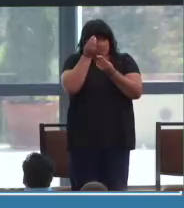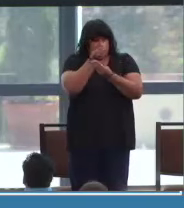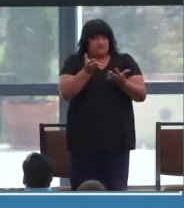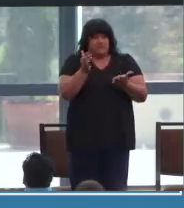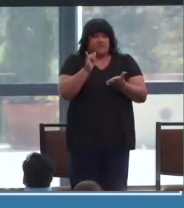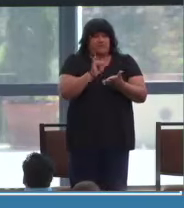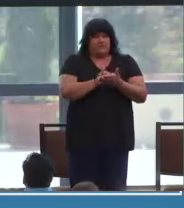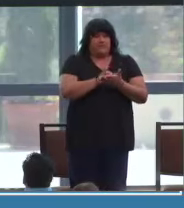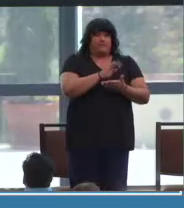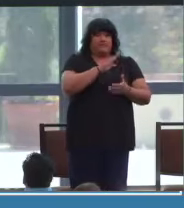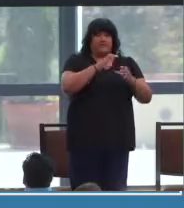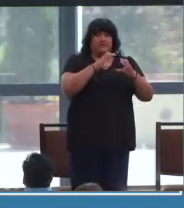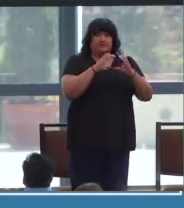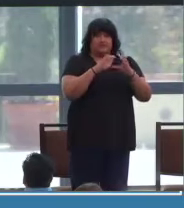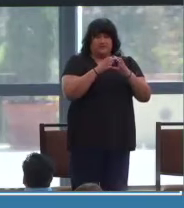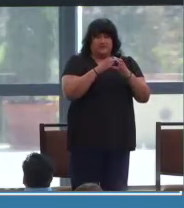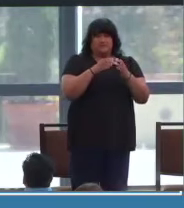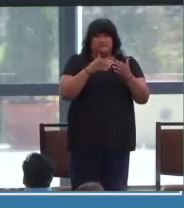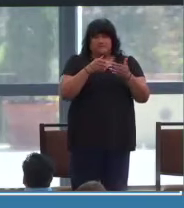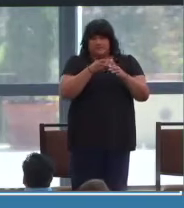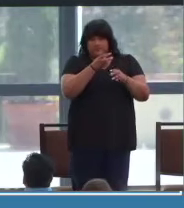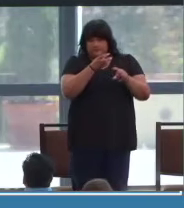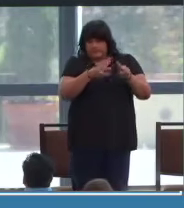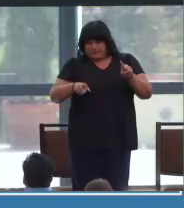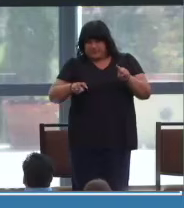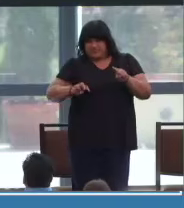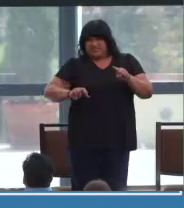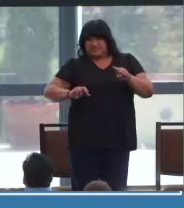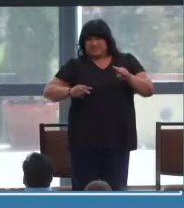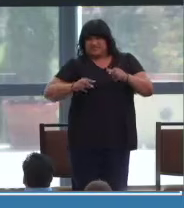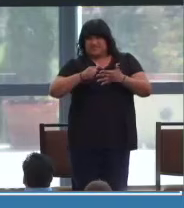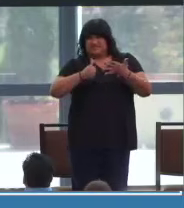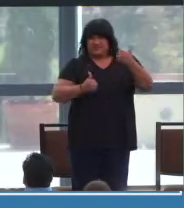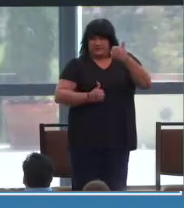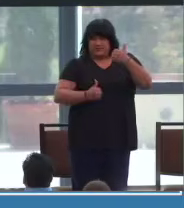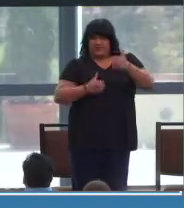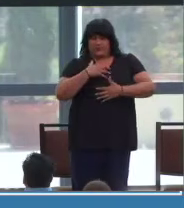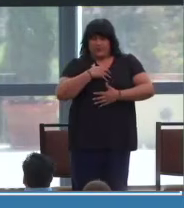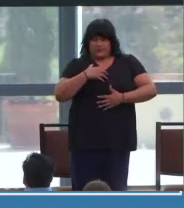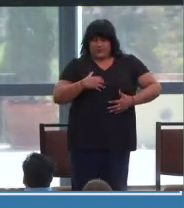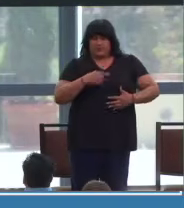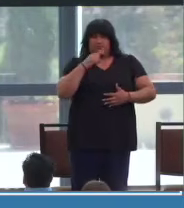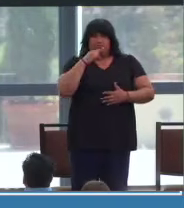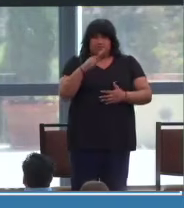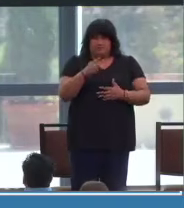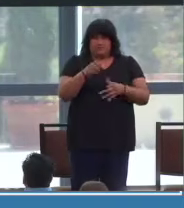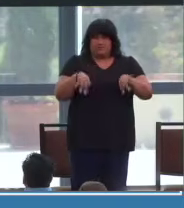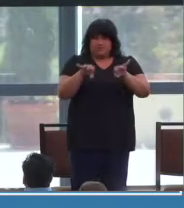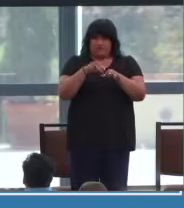different secondary lymphoid organs. So it's important to see what happens there following CAR T cell therapy.